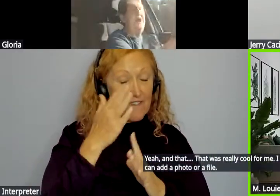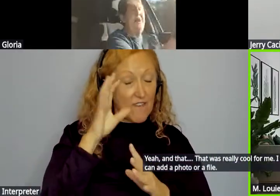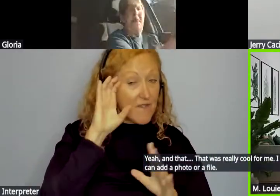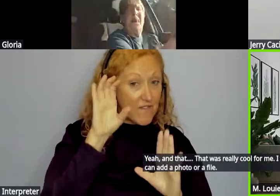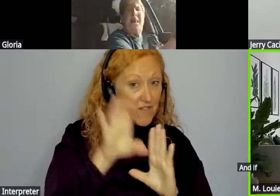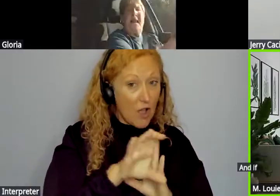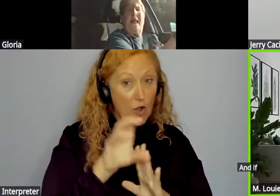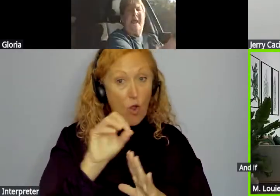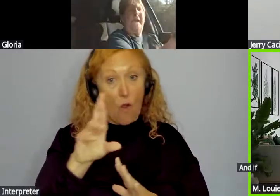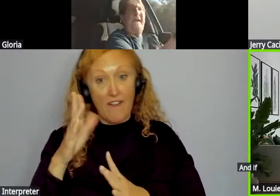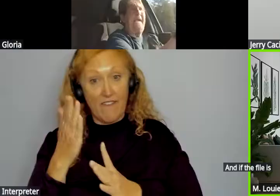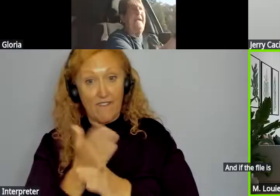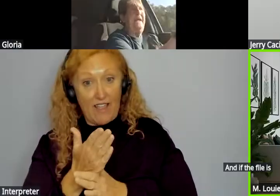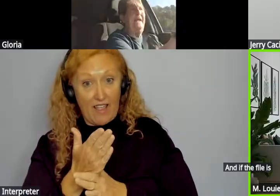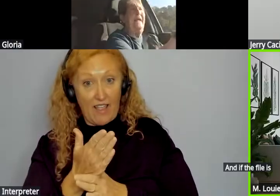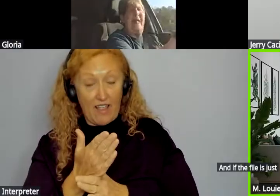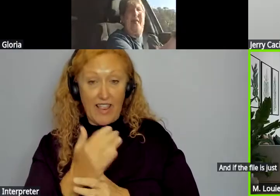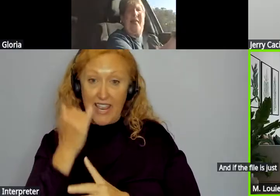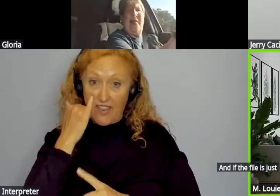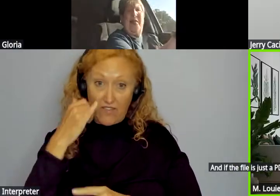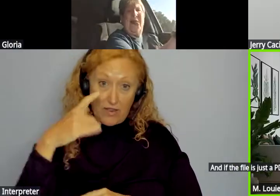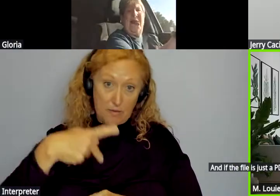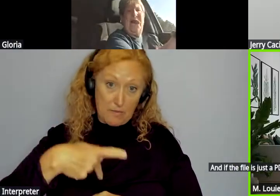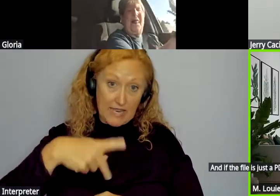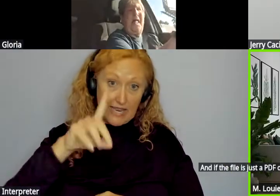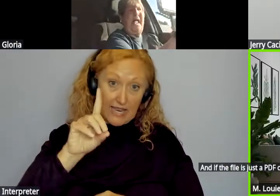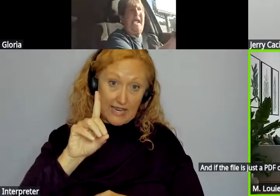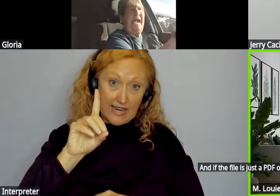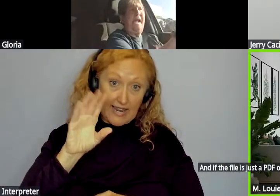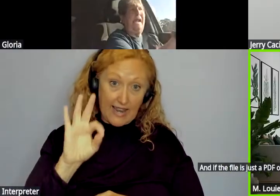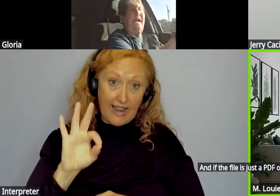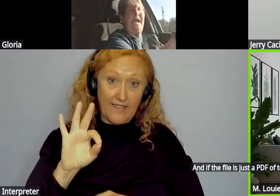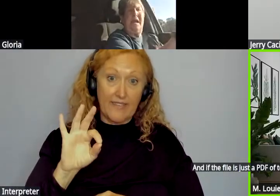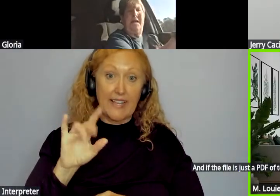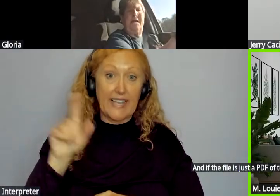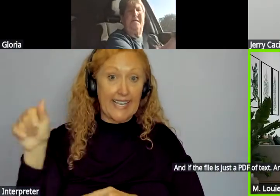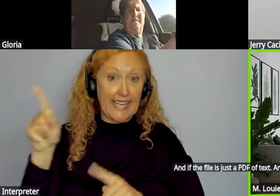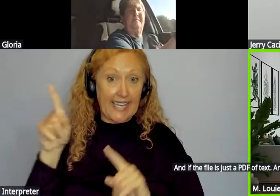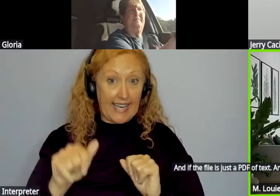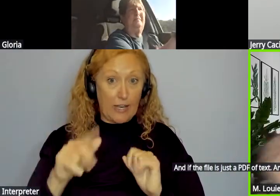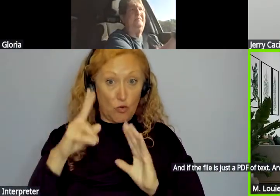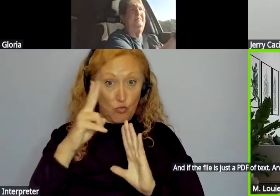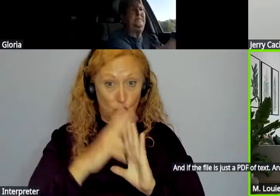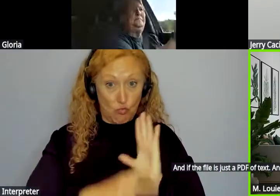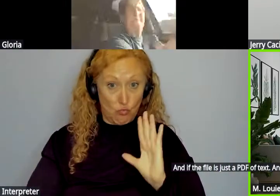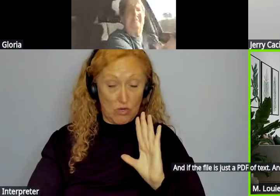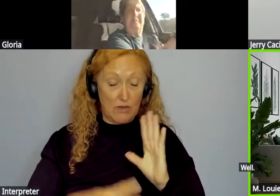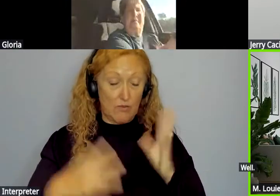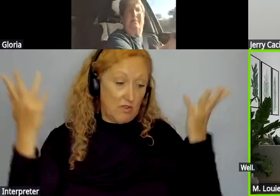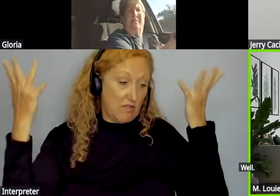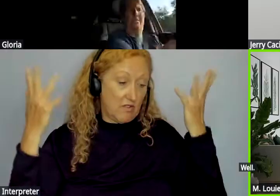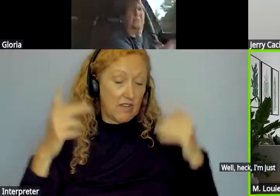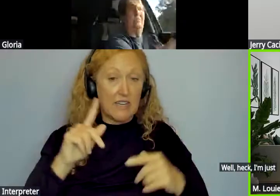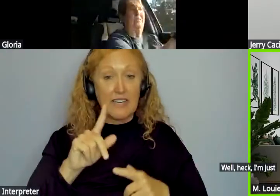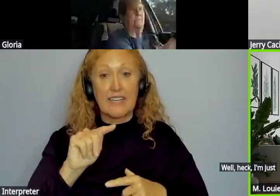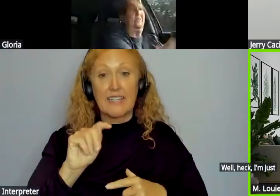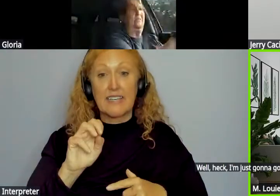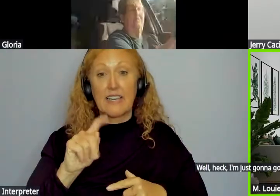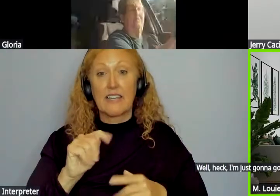if the file is just a PDF of text and it can read it, well, heck, I'm just going to go ahead